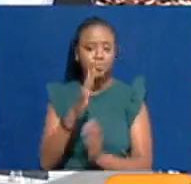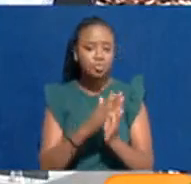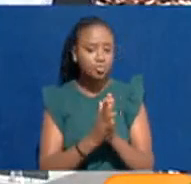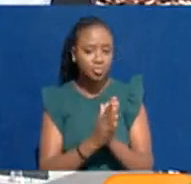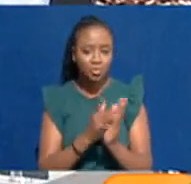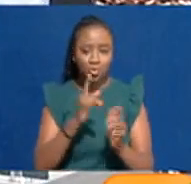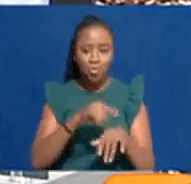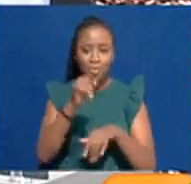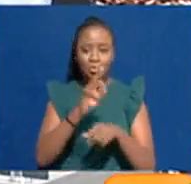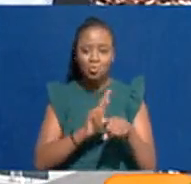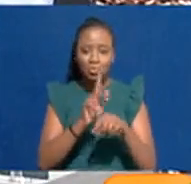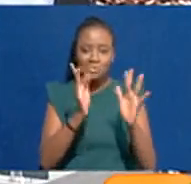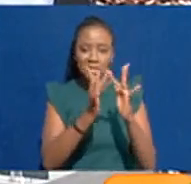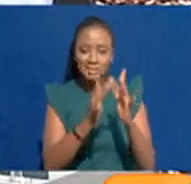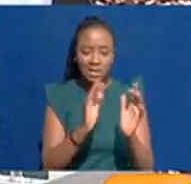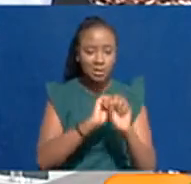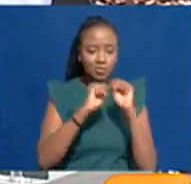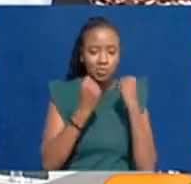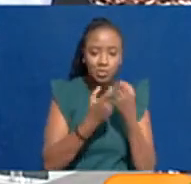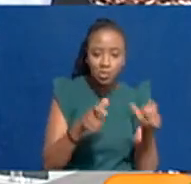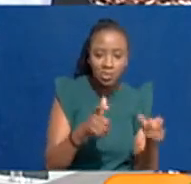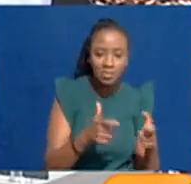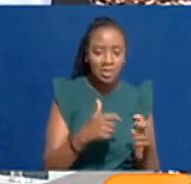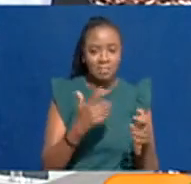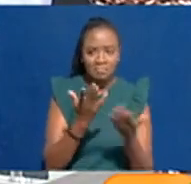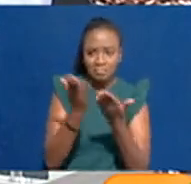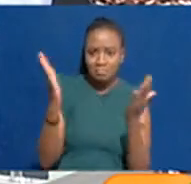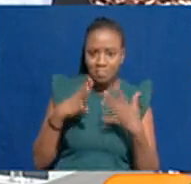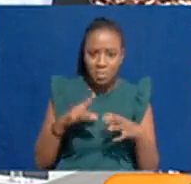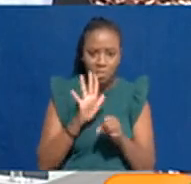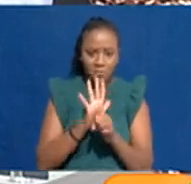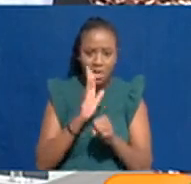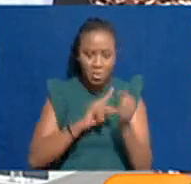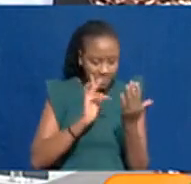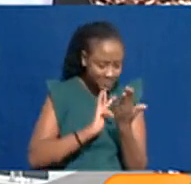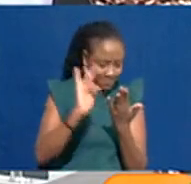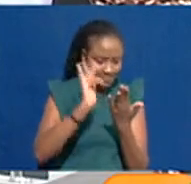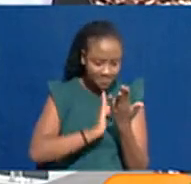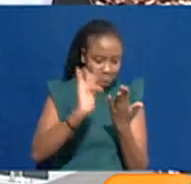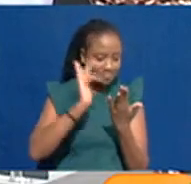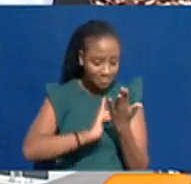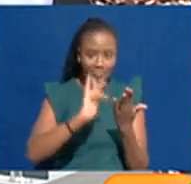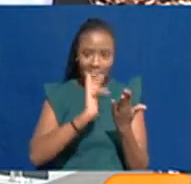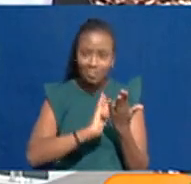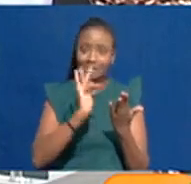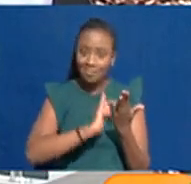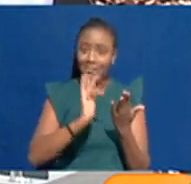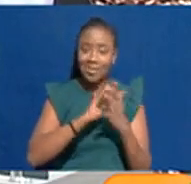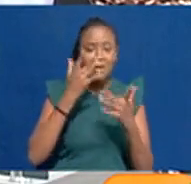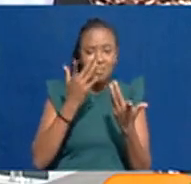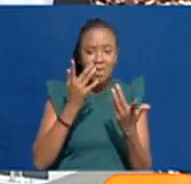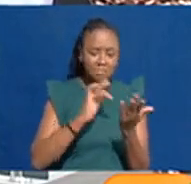The use of social media in the country continues to rise, and different people are using the online platforms for different